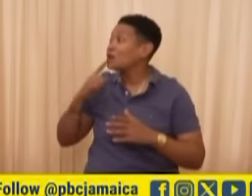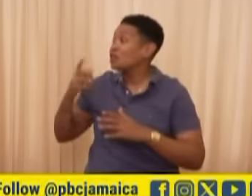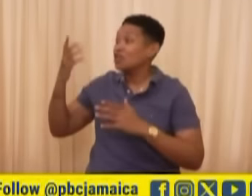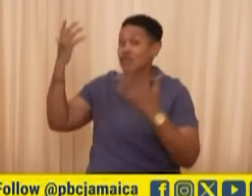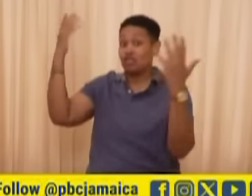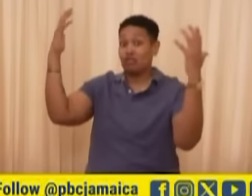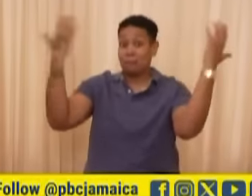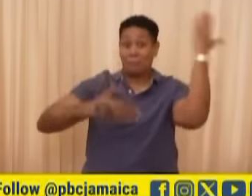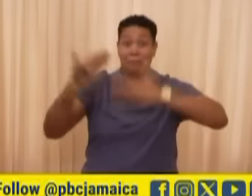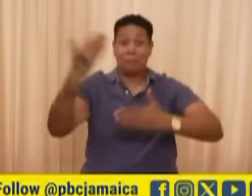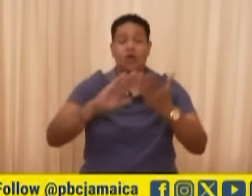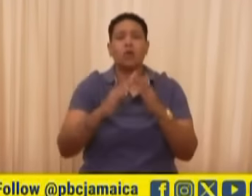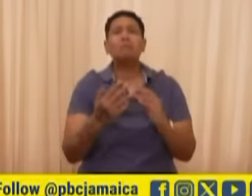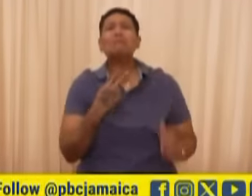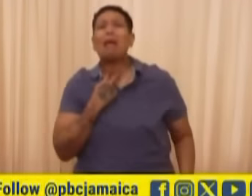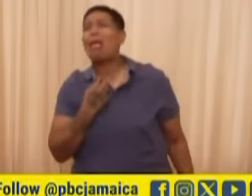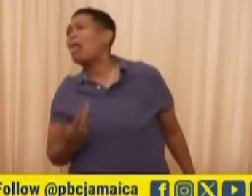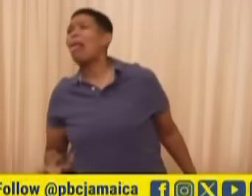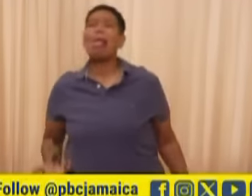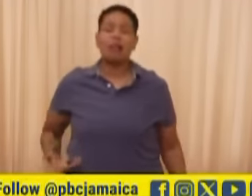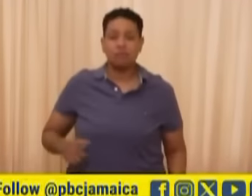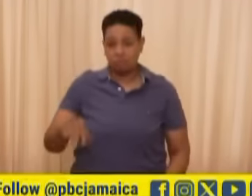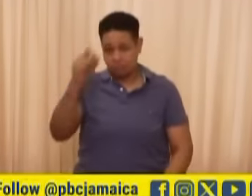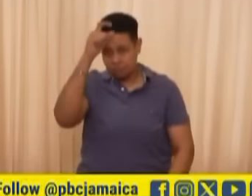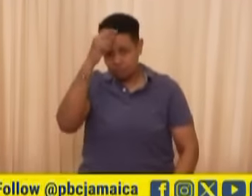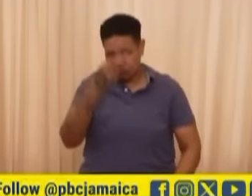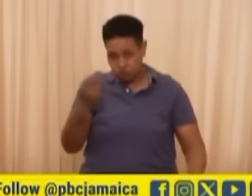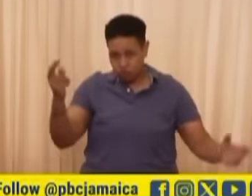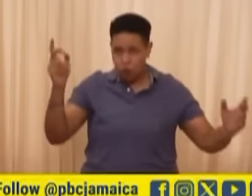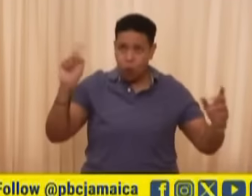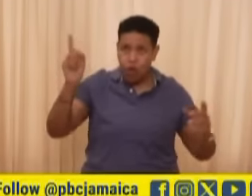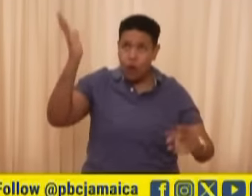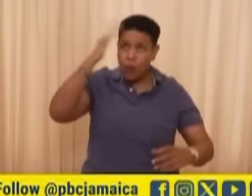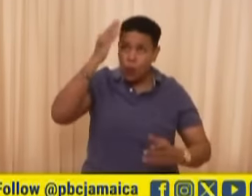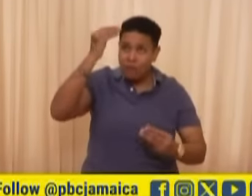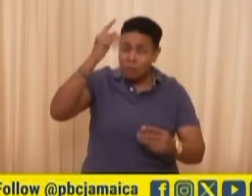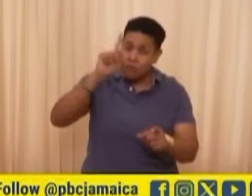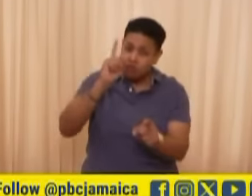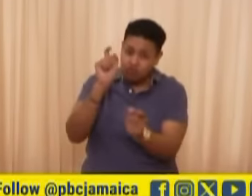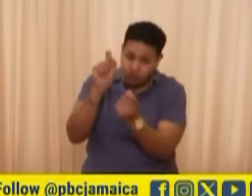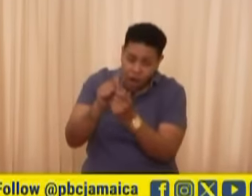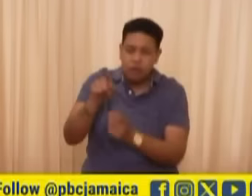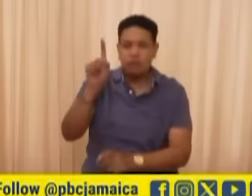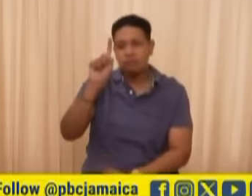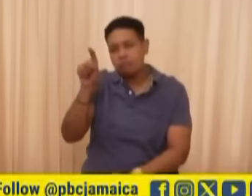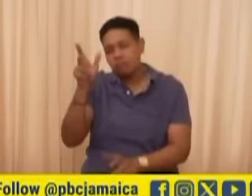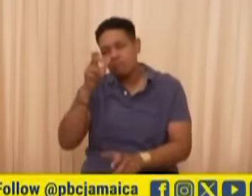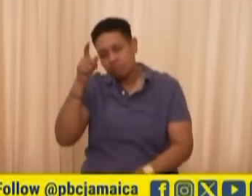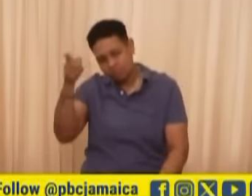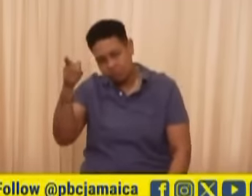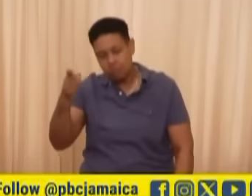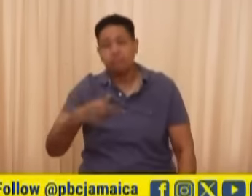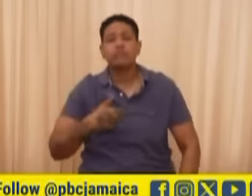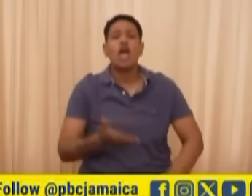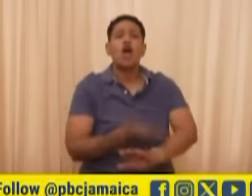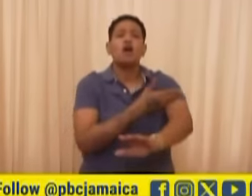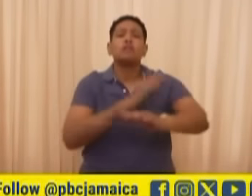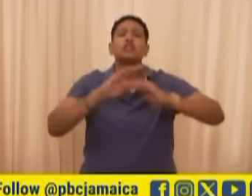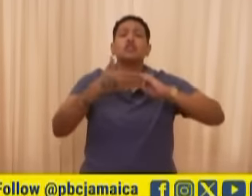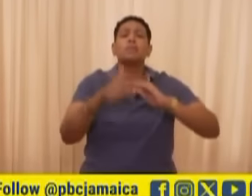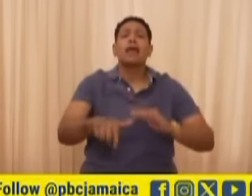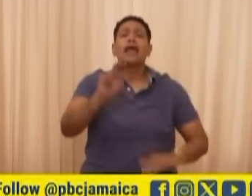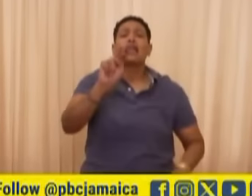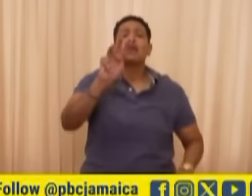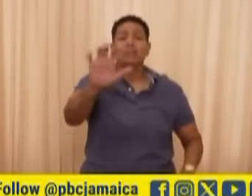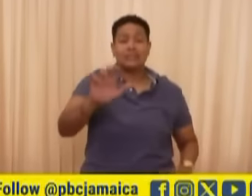trees falling. So stick to the reputable sources. Beyond that, I want to update the country that